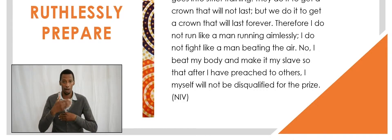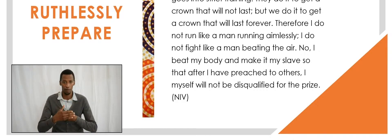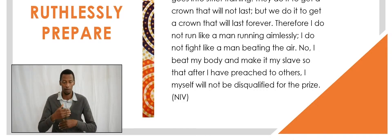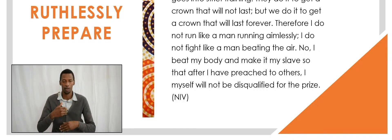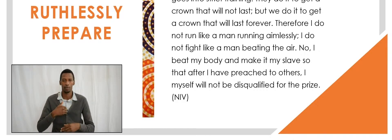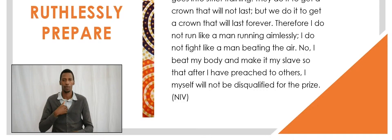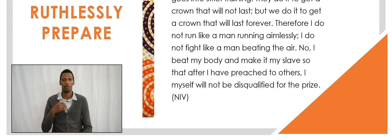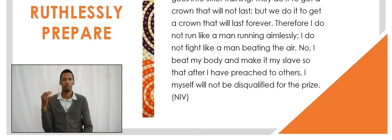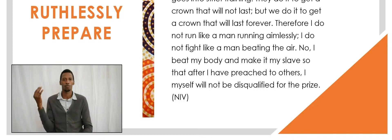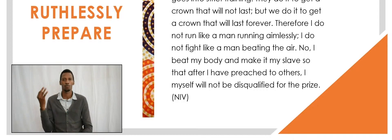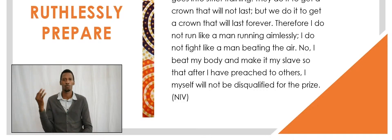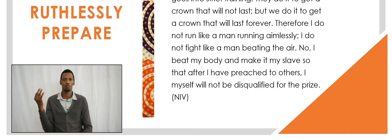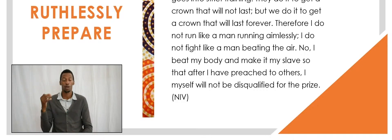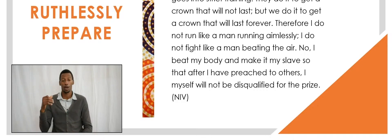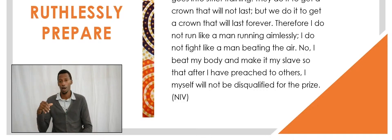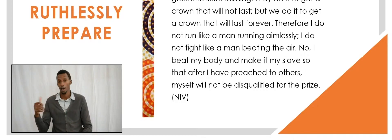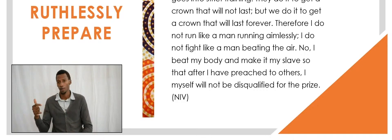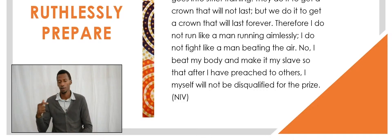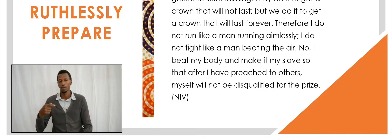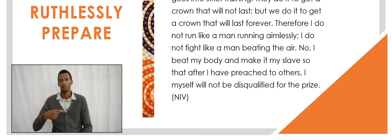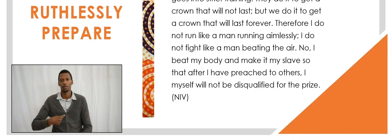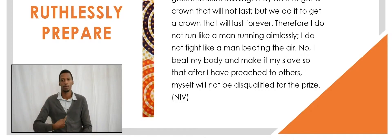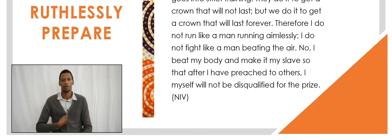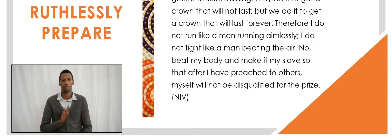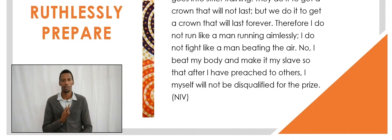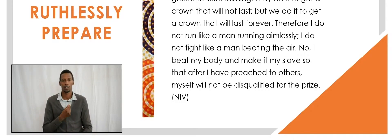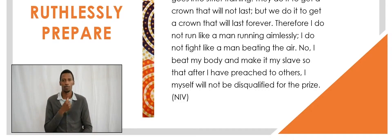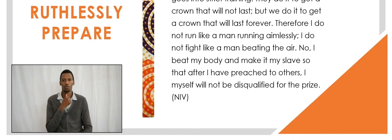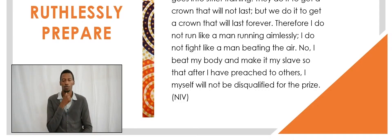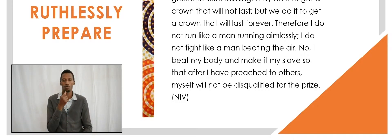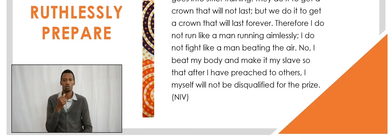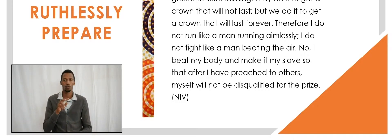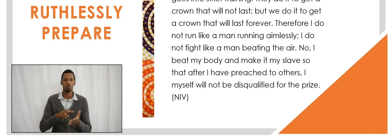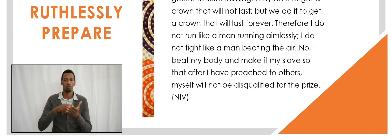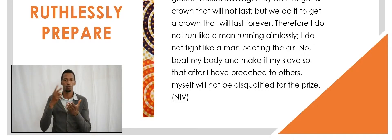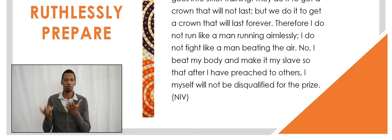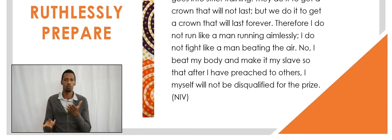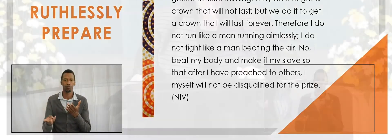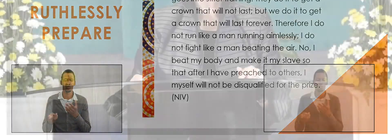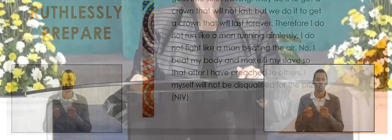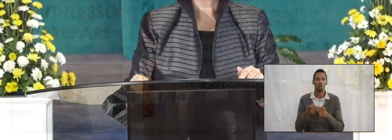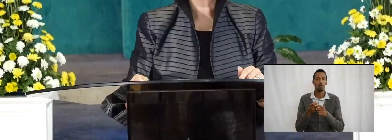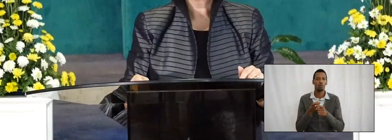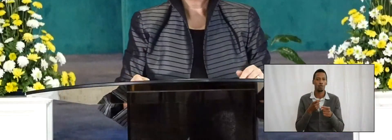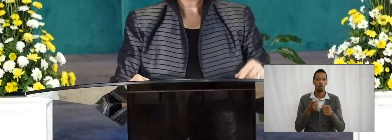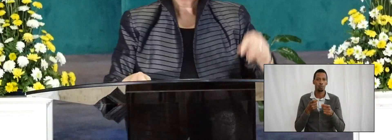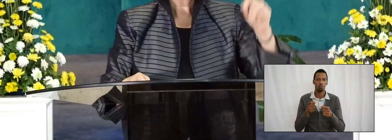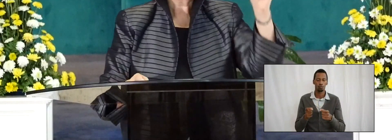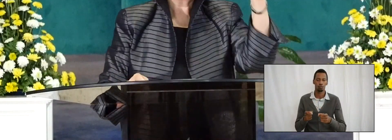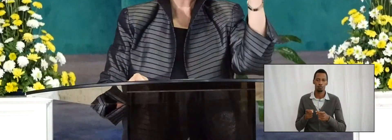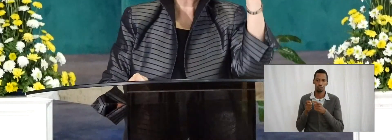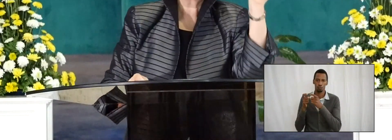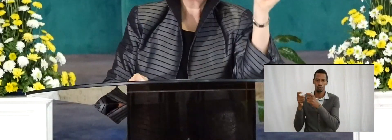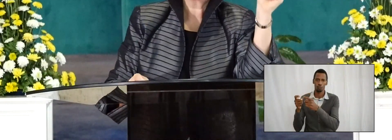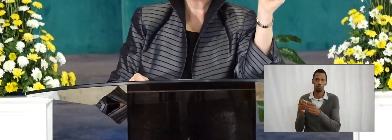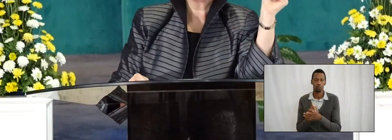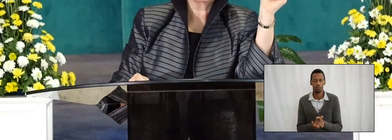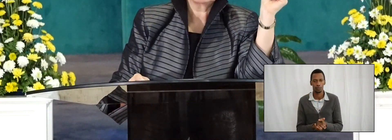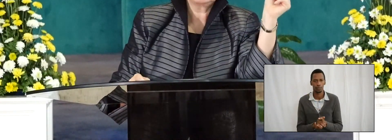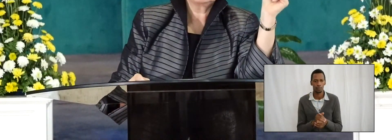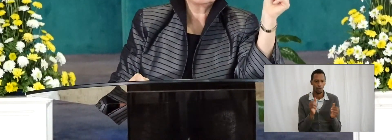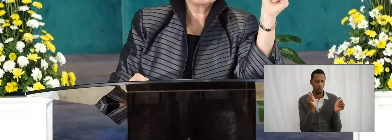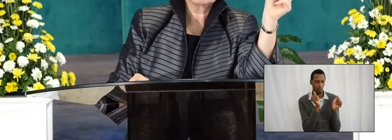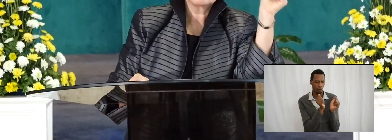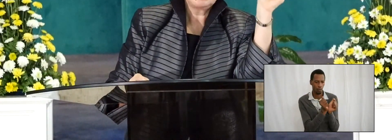others, I myself will not be disqualified from the prize." What Paul is